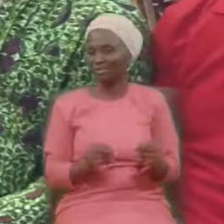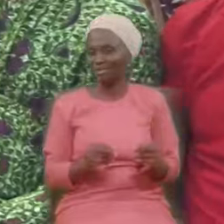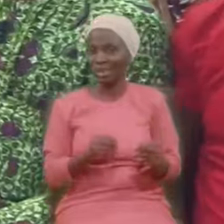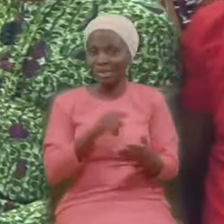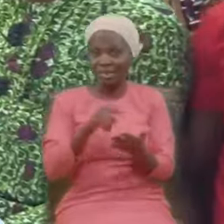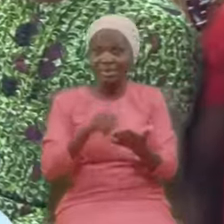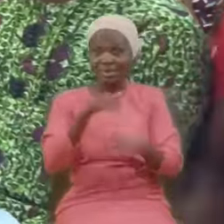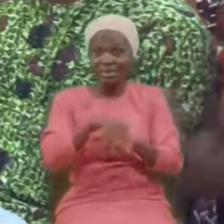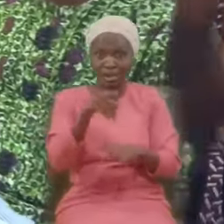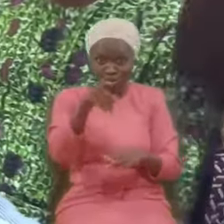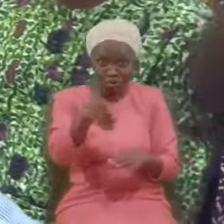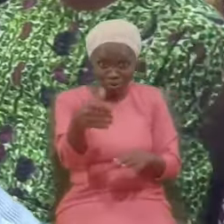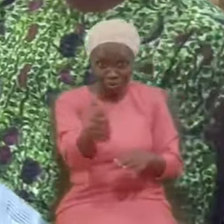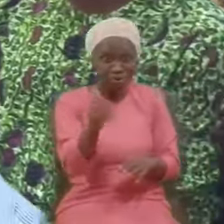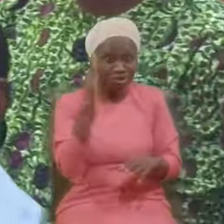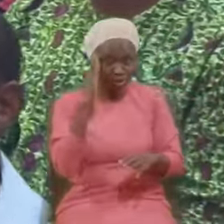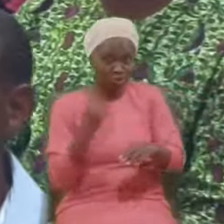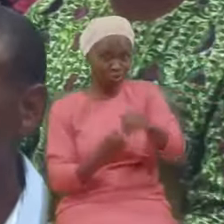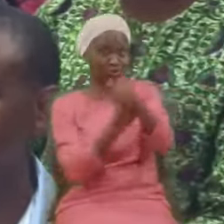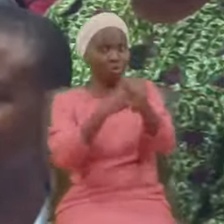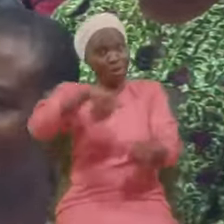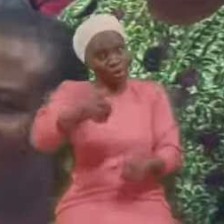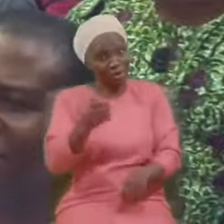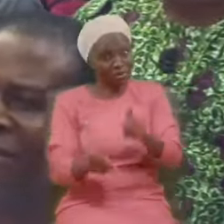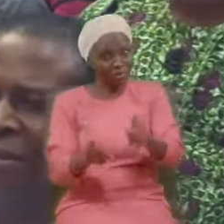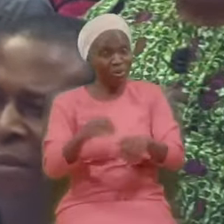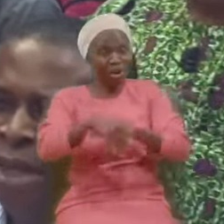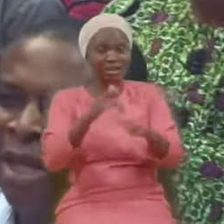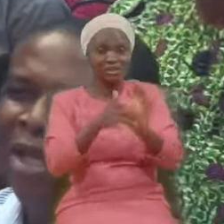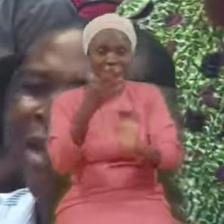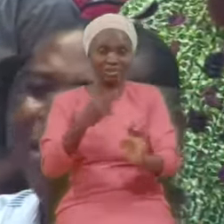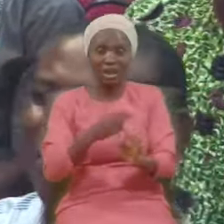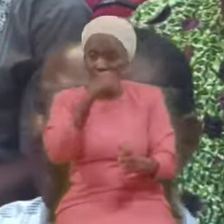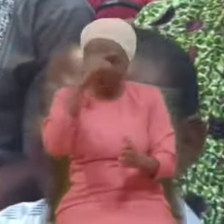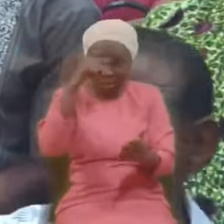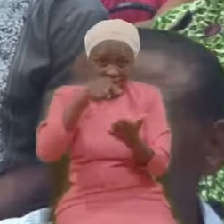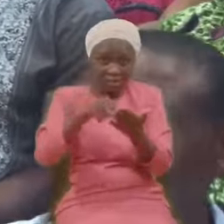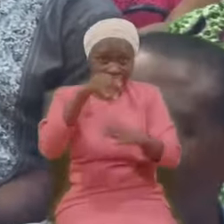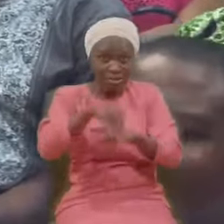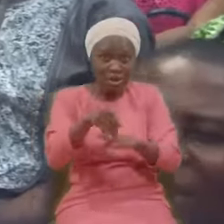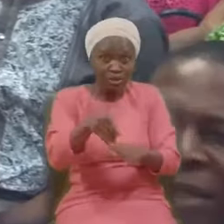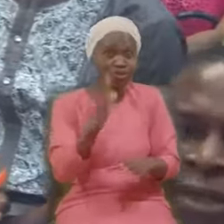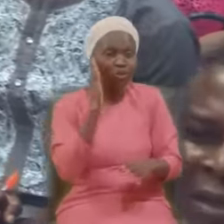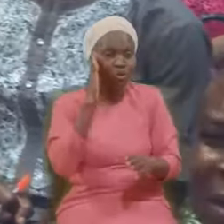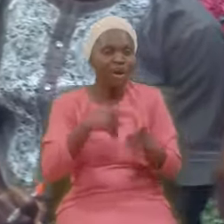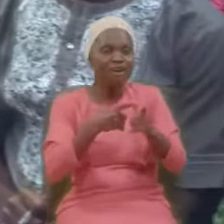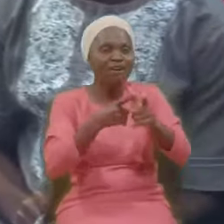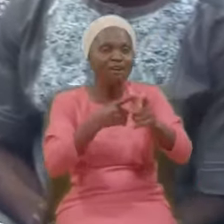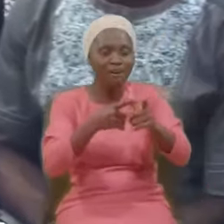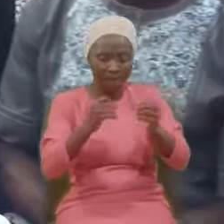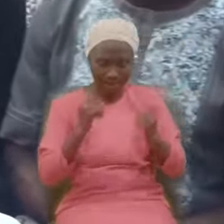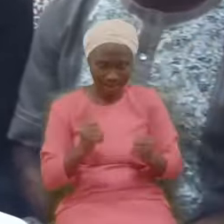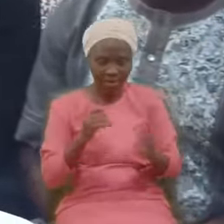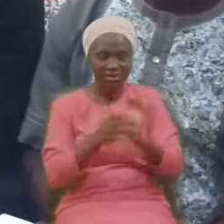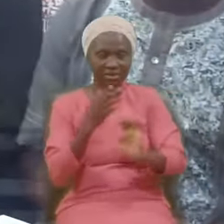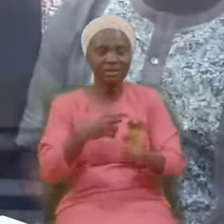Tonight, you will run. I said, tonight, you will run. All